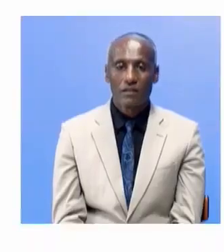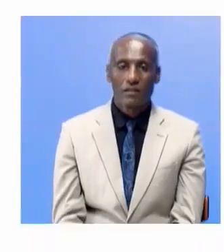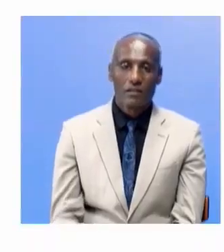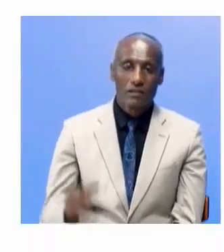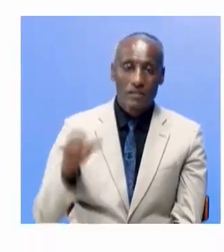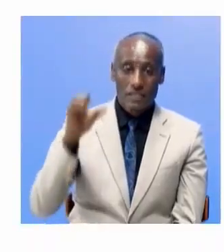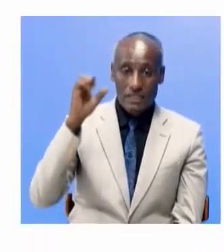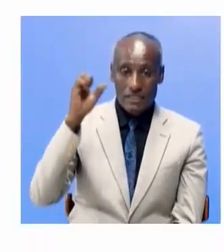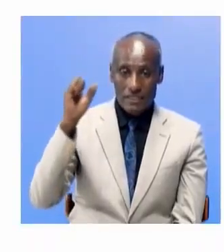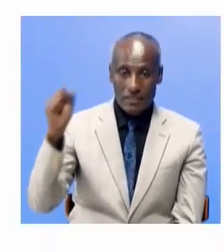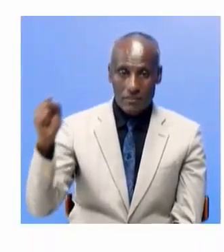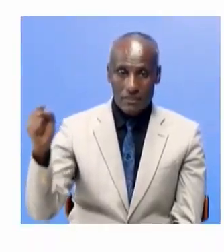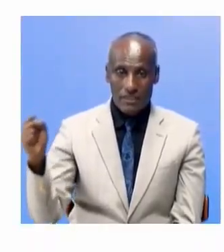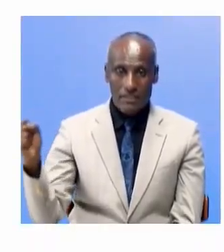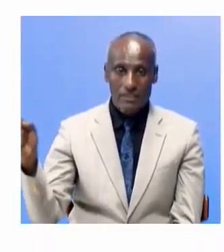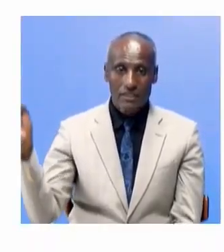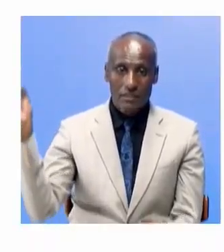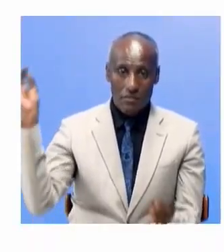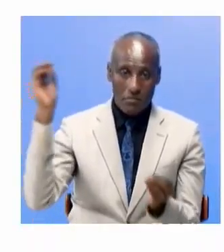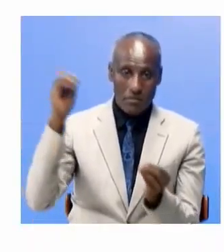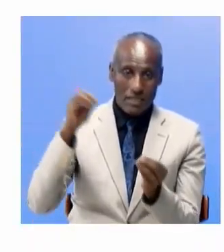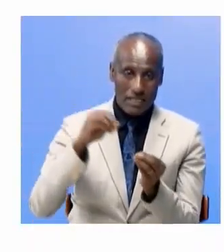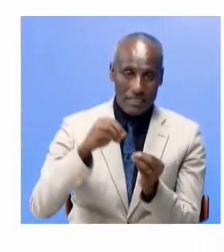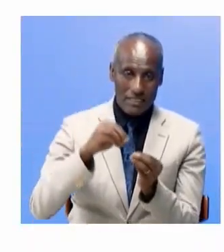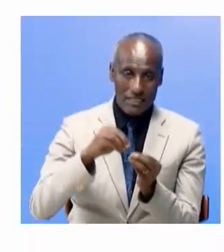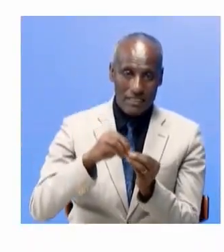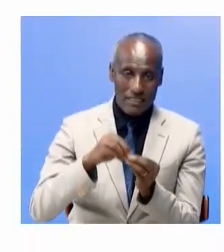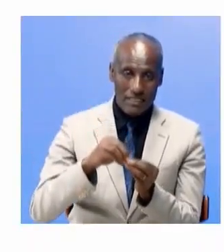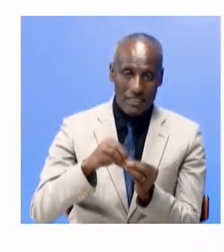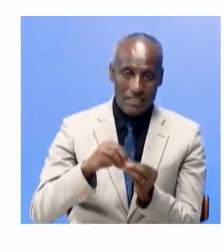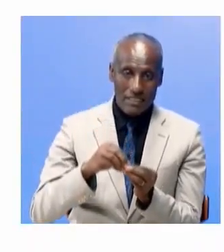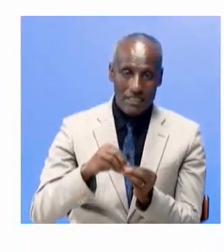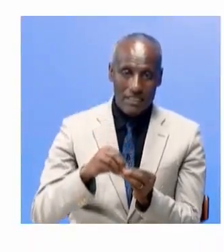subject. Subject